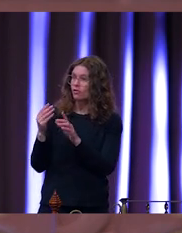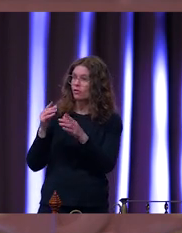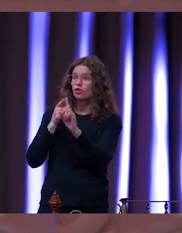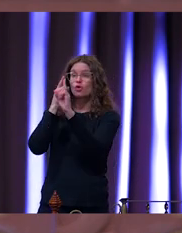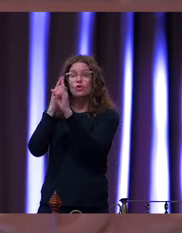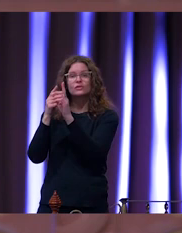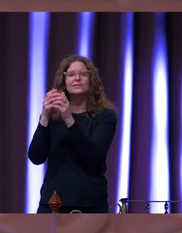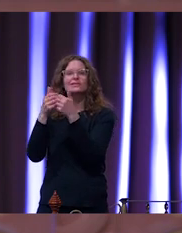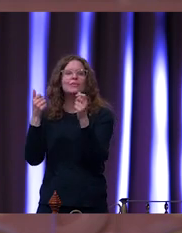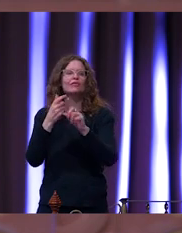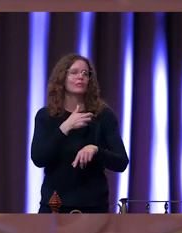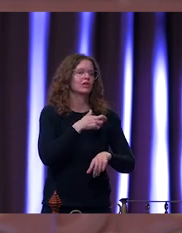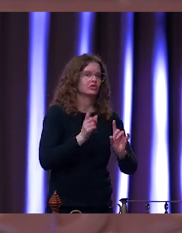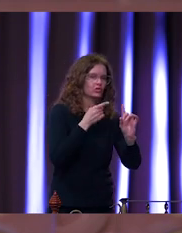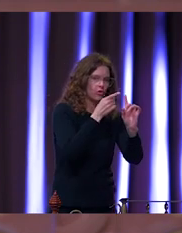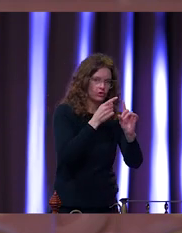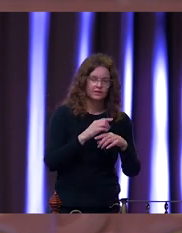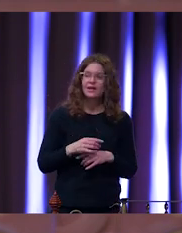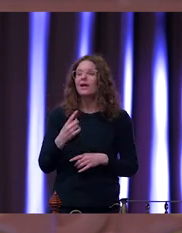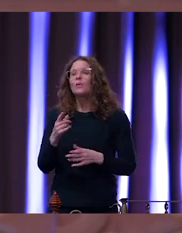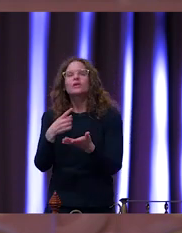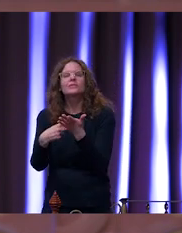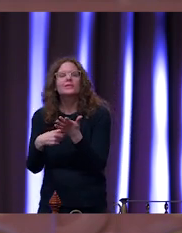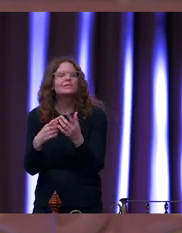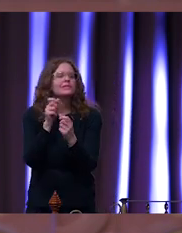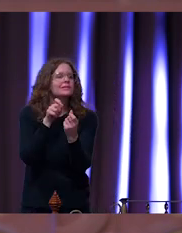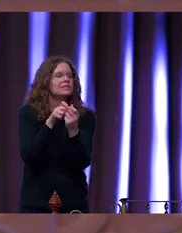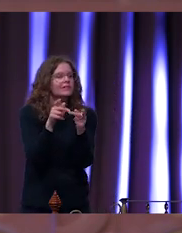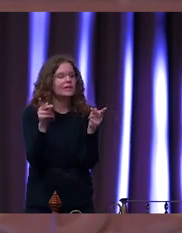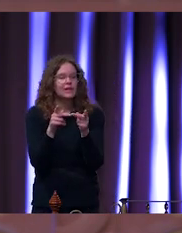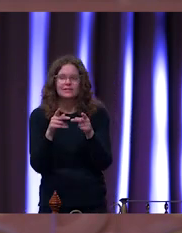those grant programs in particular, right, that we're getting a much better